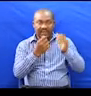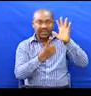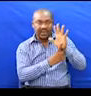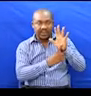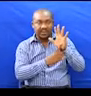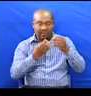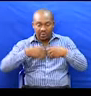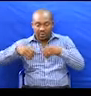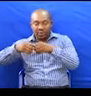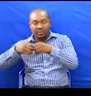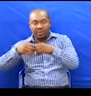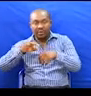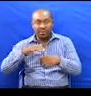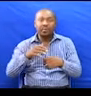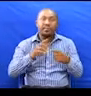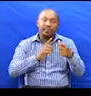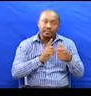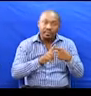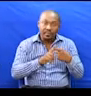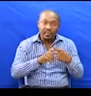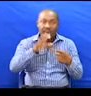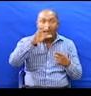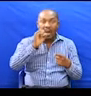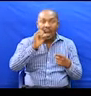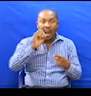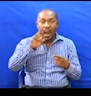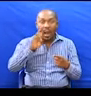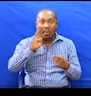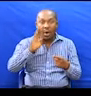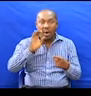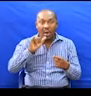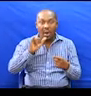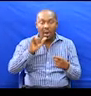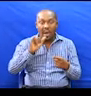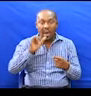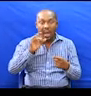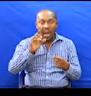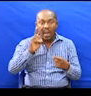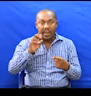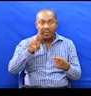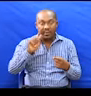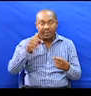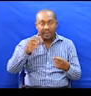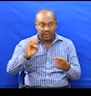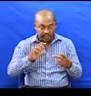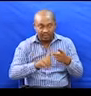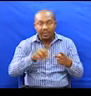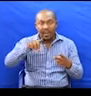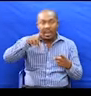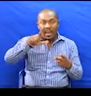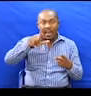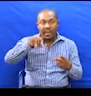food substance. 1 was carbohydrate, 2 was lipid, 3 was